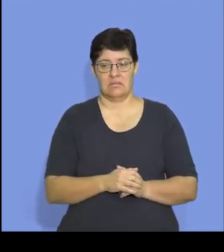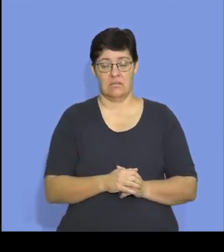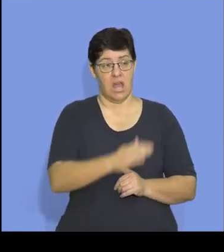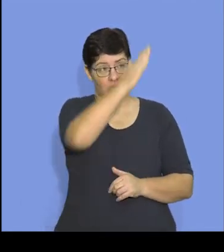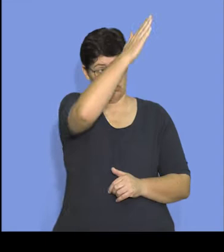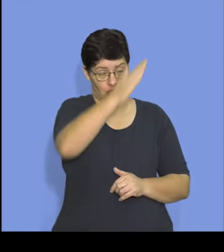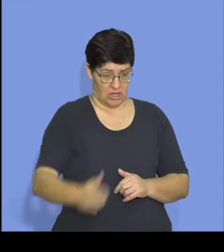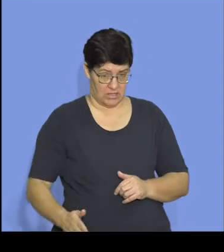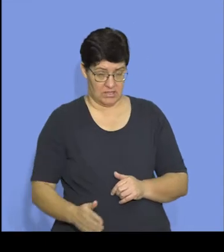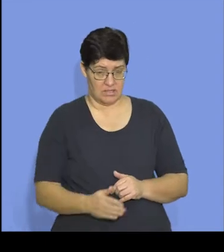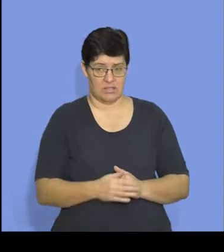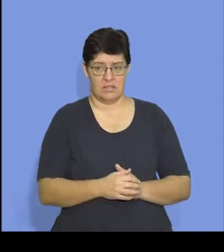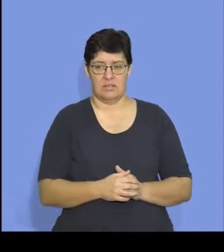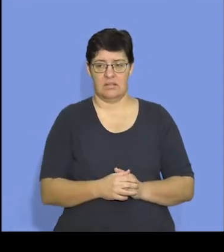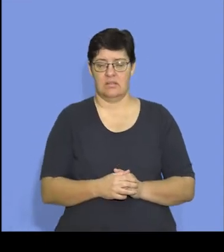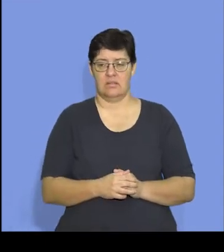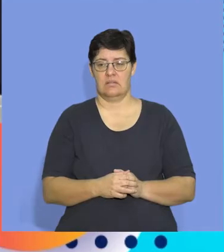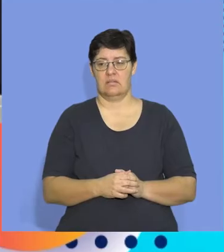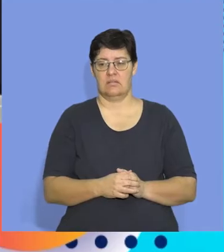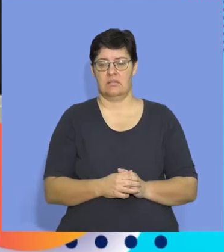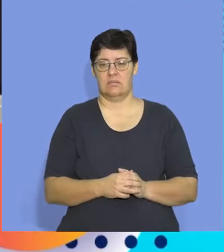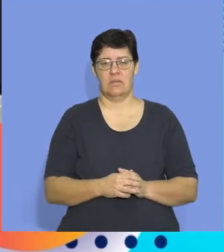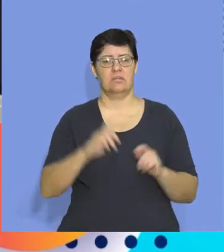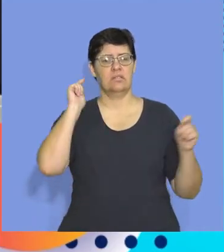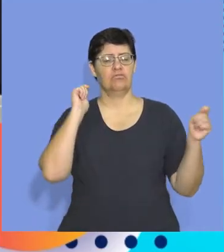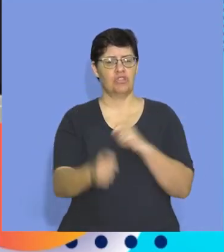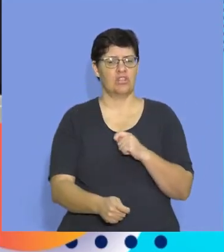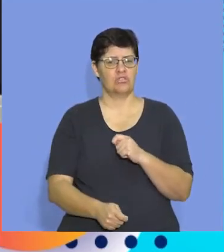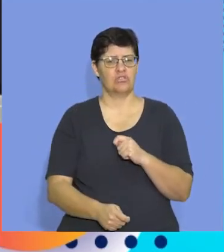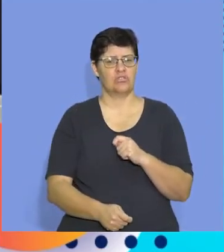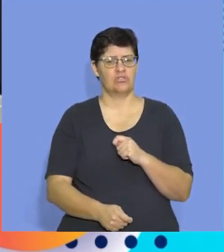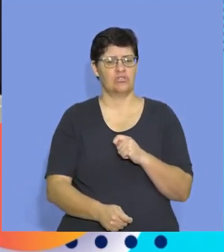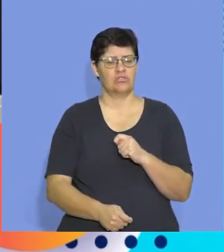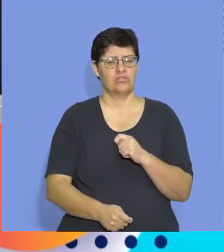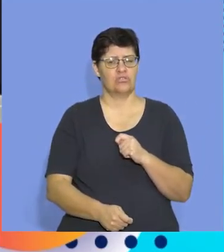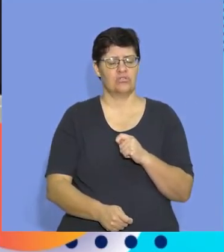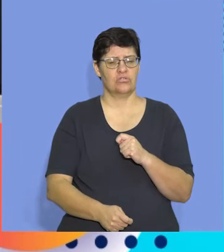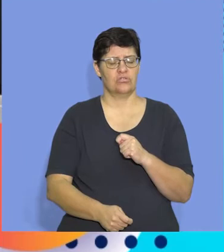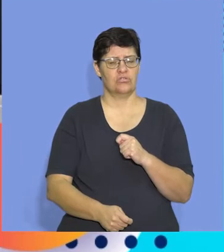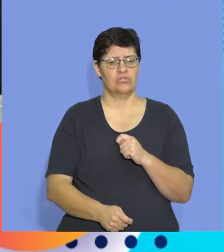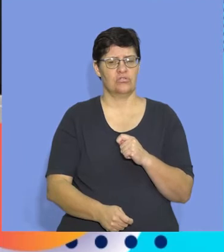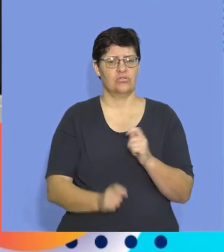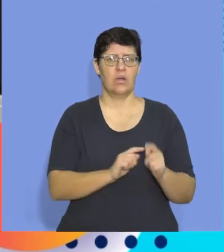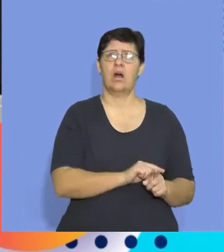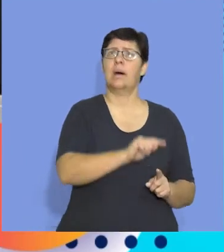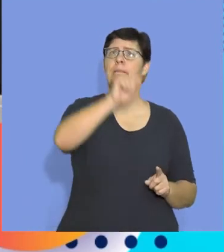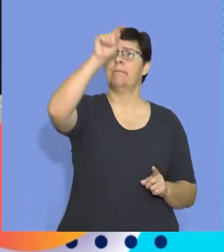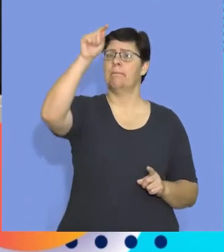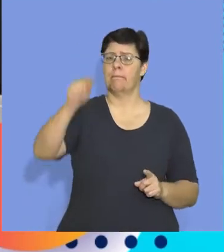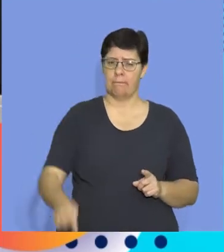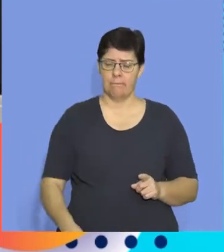of you, you're going, but it changed direction. Why did it keep going down? Because it changed